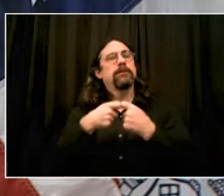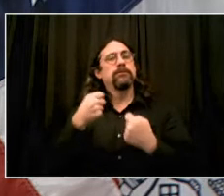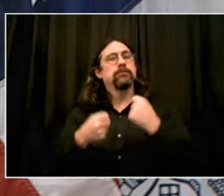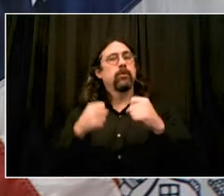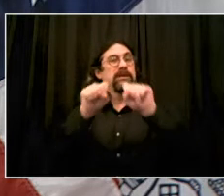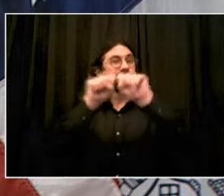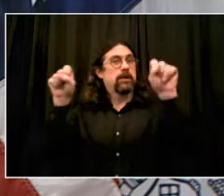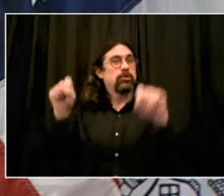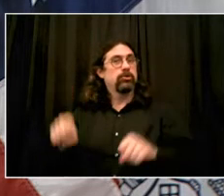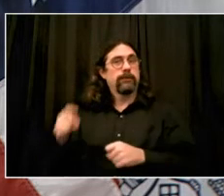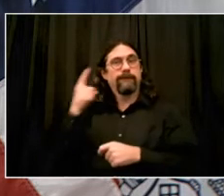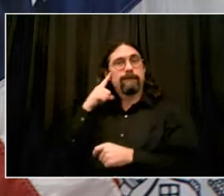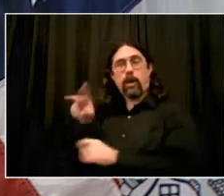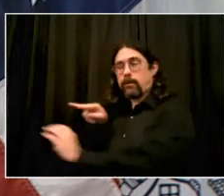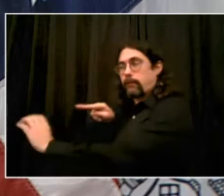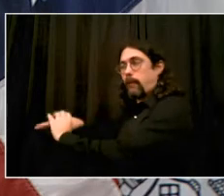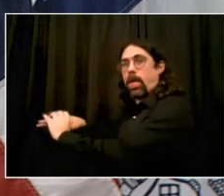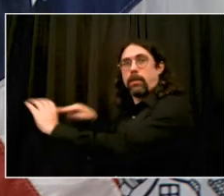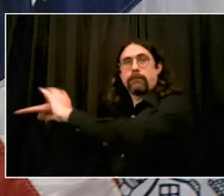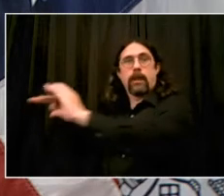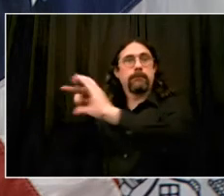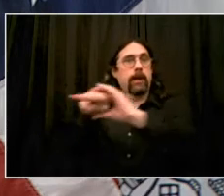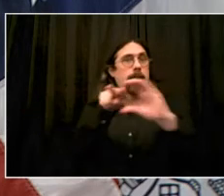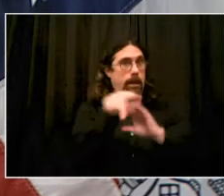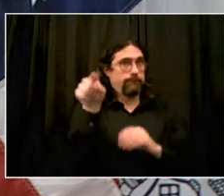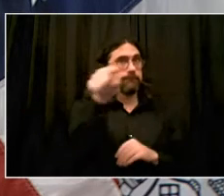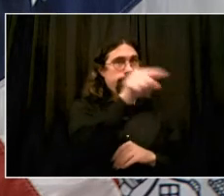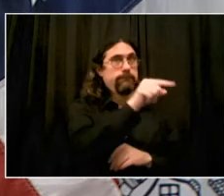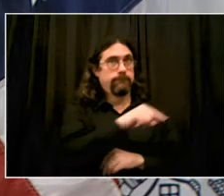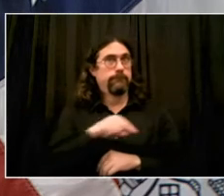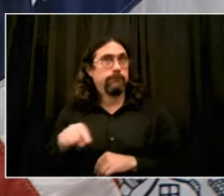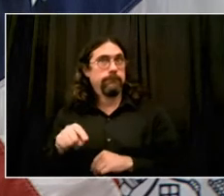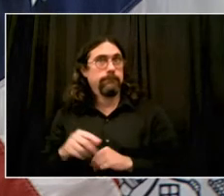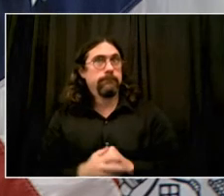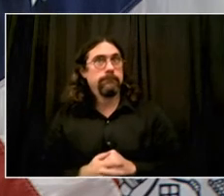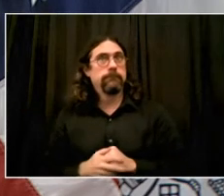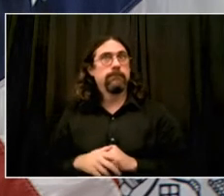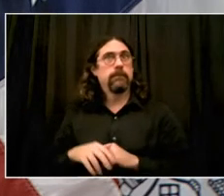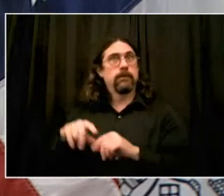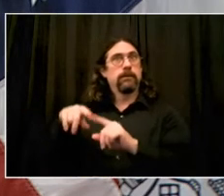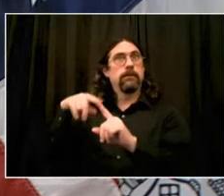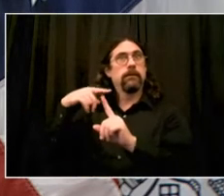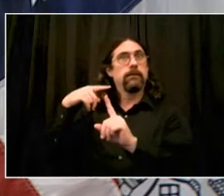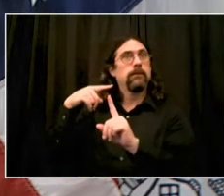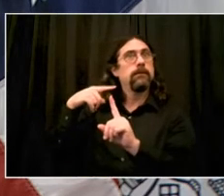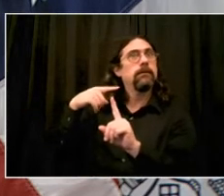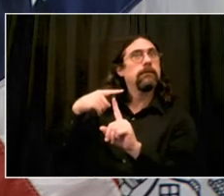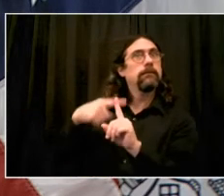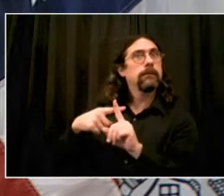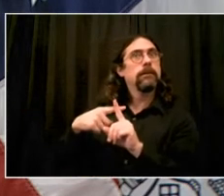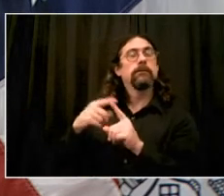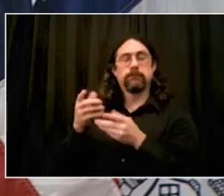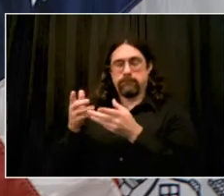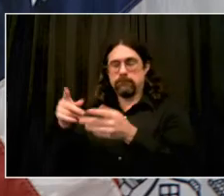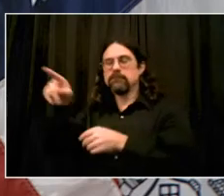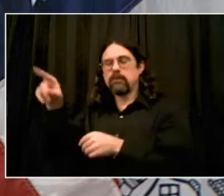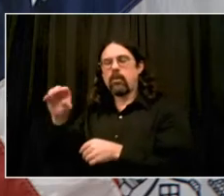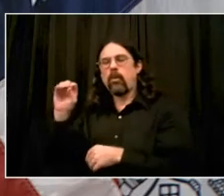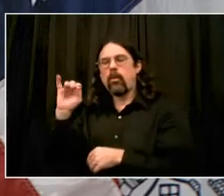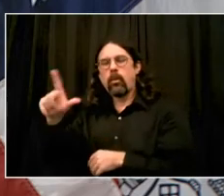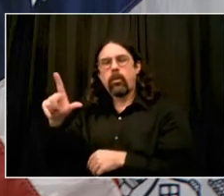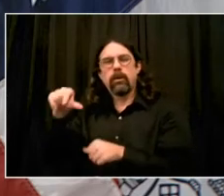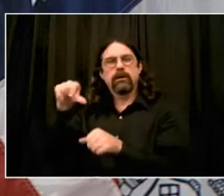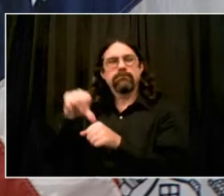funds. All of these things are moving in the right direction. All of these things will have more effect over time. But I think the year to year